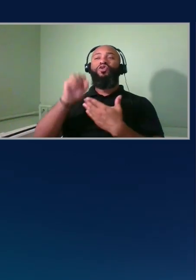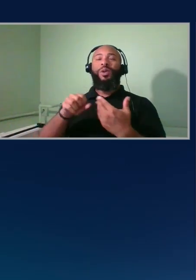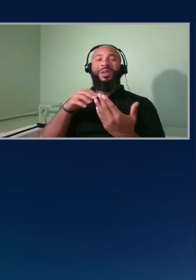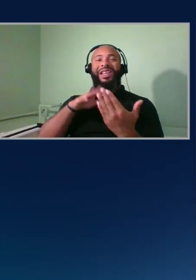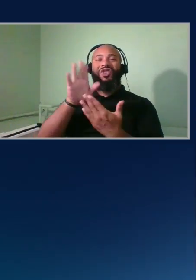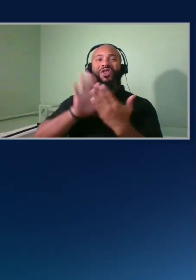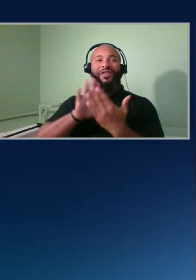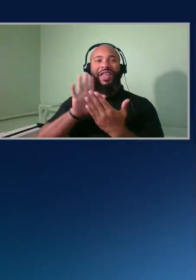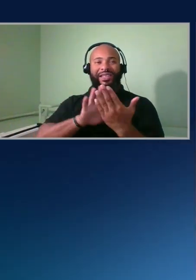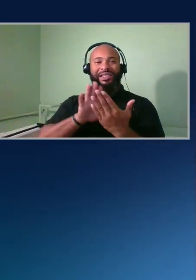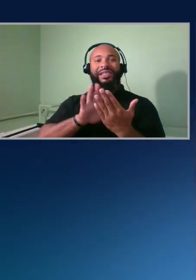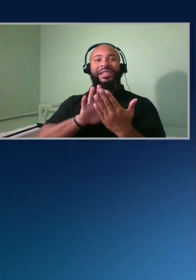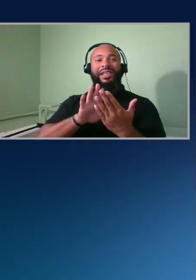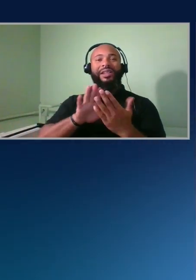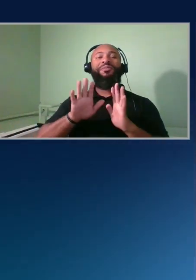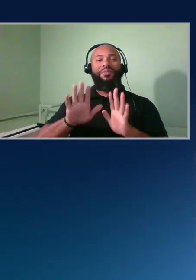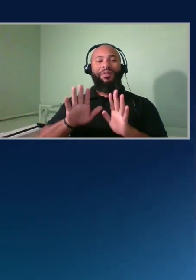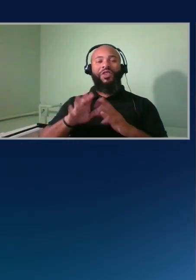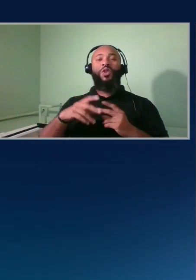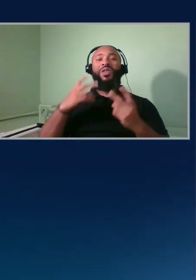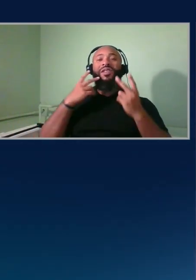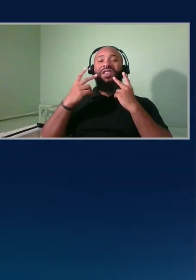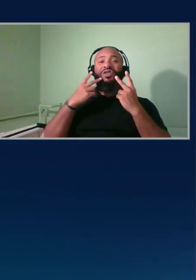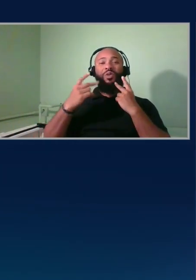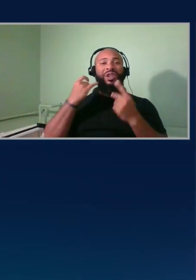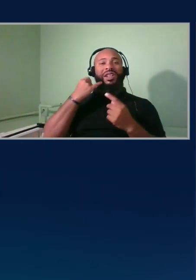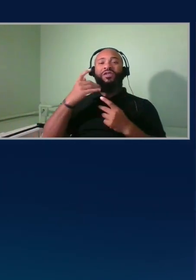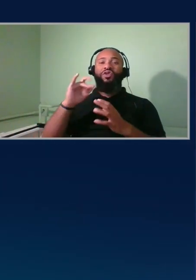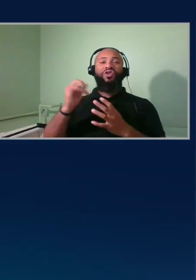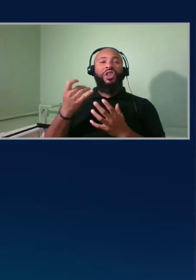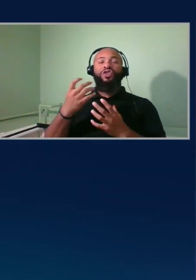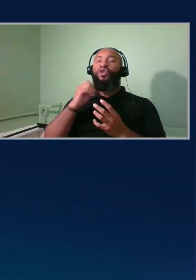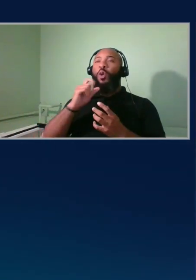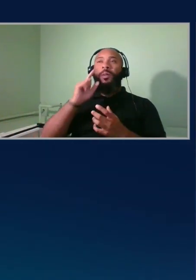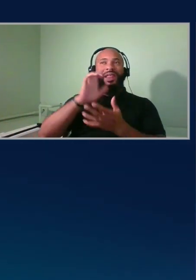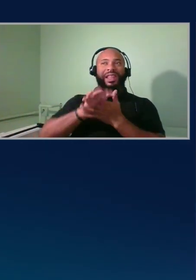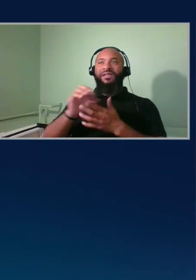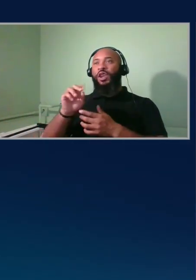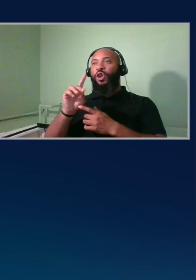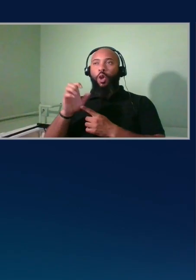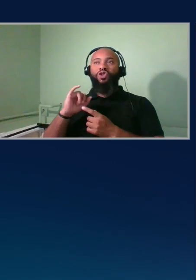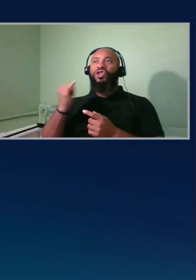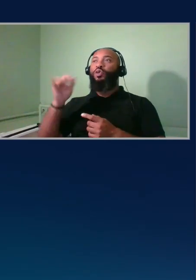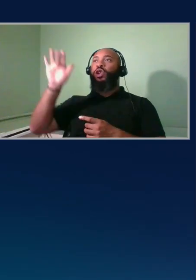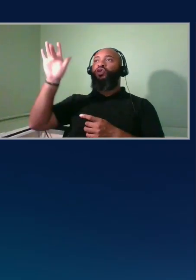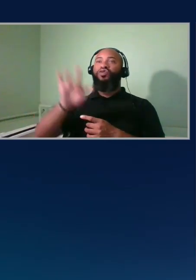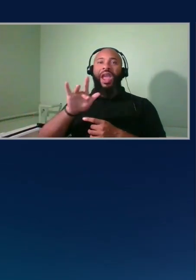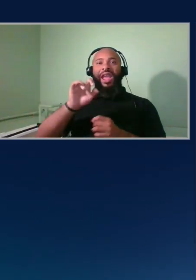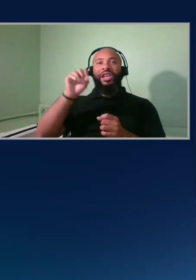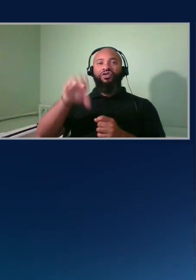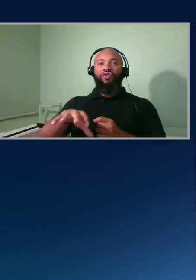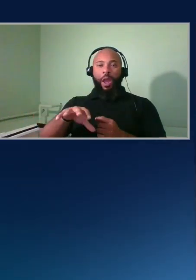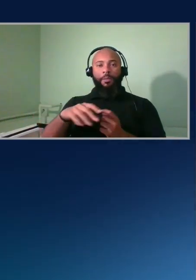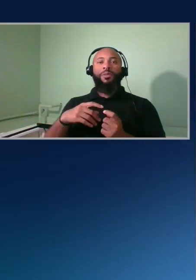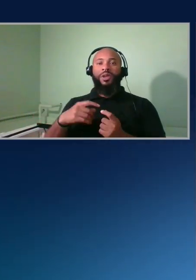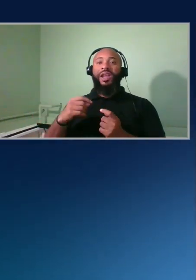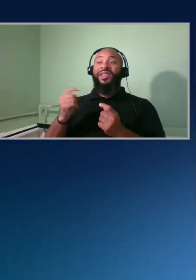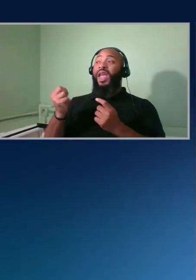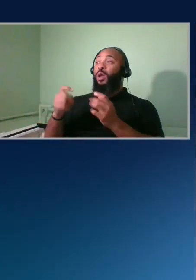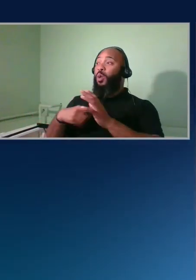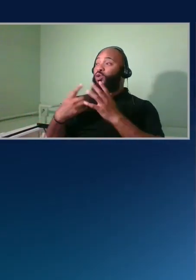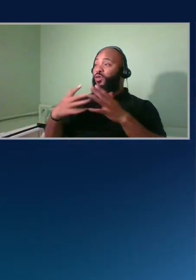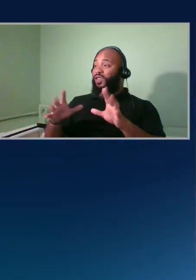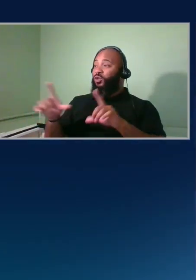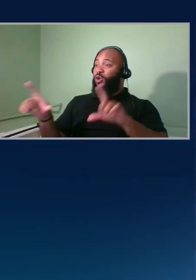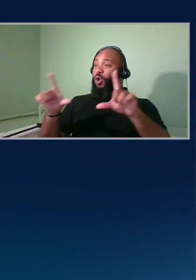don't believe in code, if you just want drag and drop. Yep. And once we go full screen, we'll share it out to everyone. Yes. If you don't believe we can go full screen.